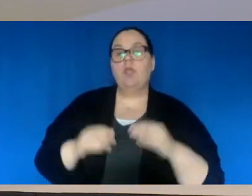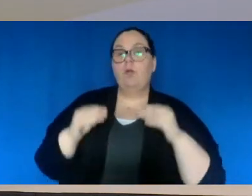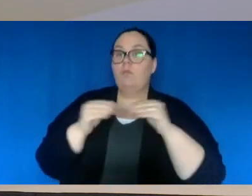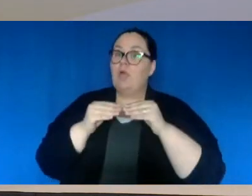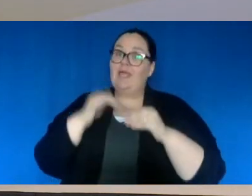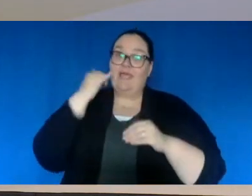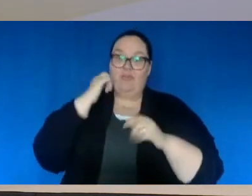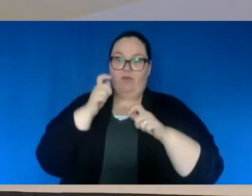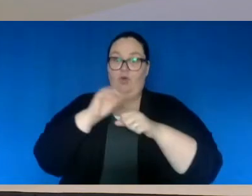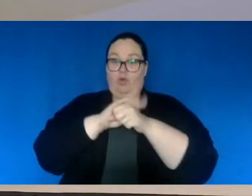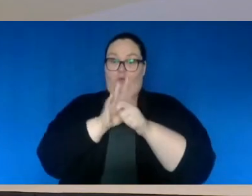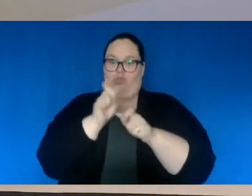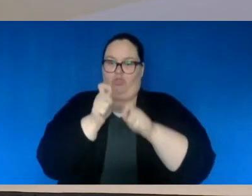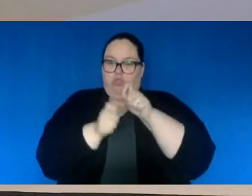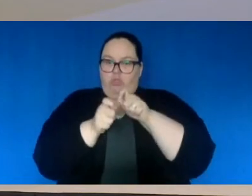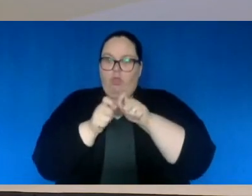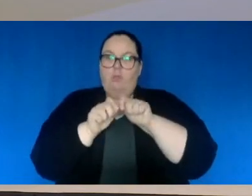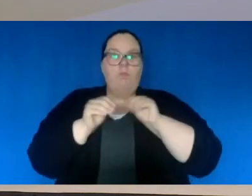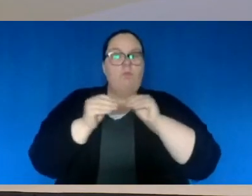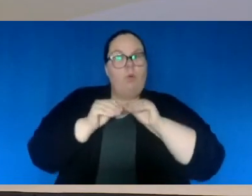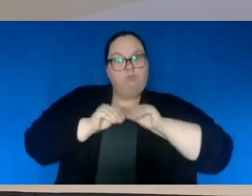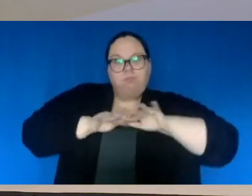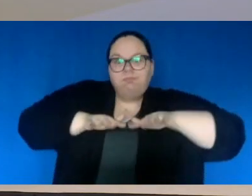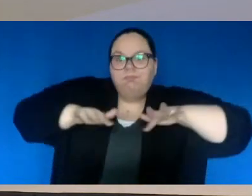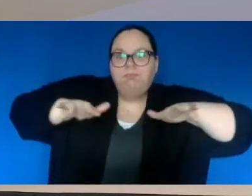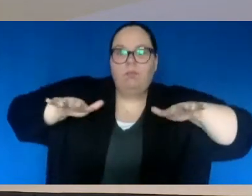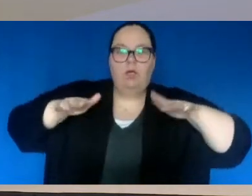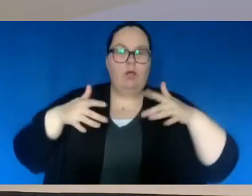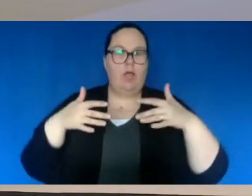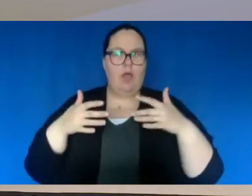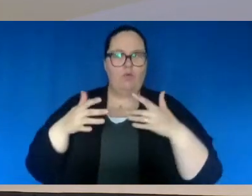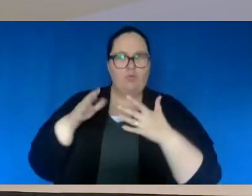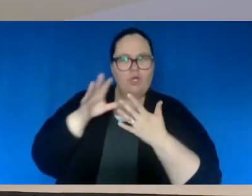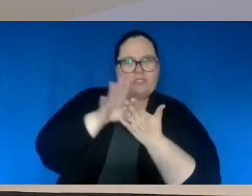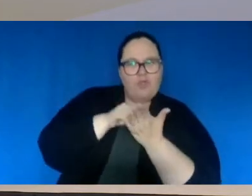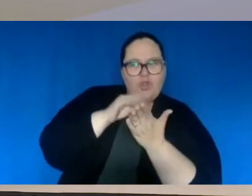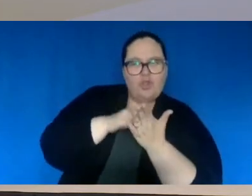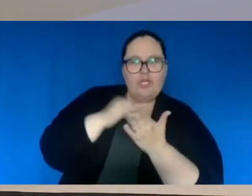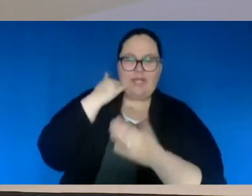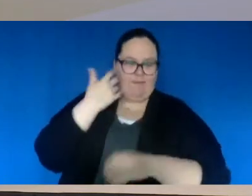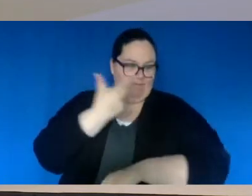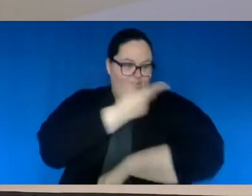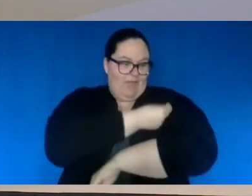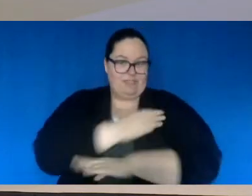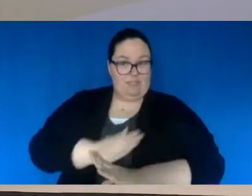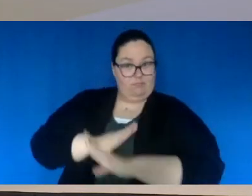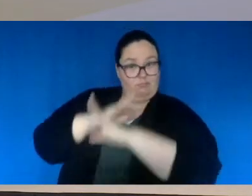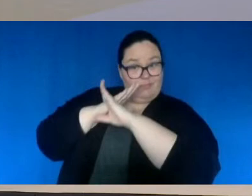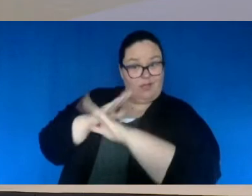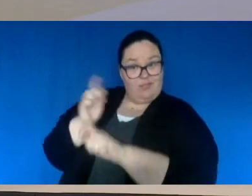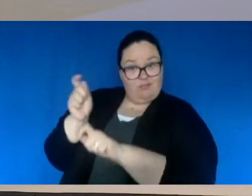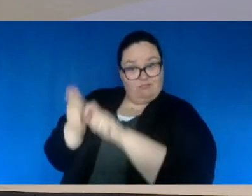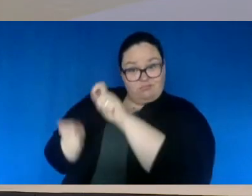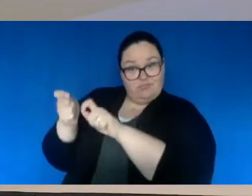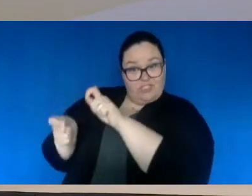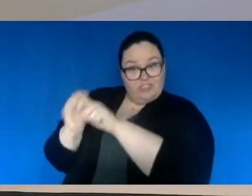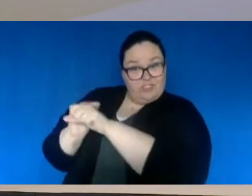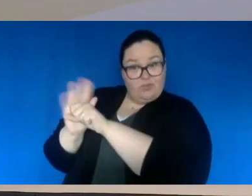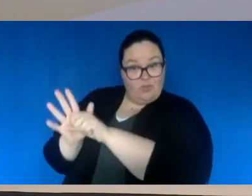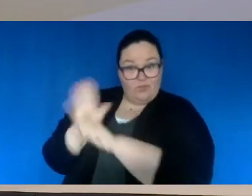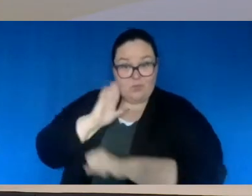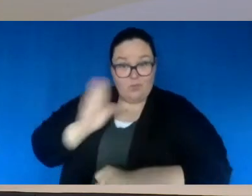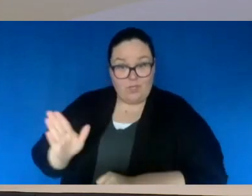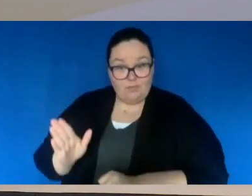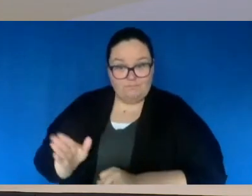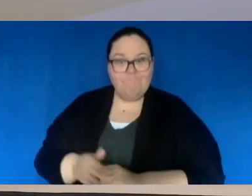and virulence, and we are all still learning about the effectiveness of approved vaccines against a number of the variants